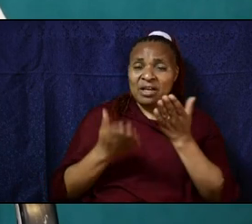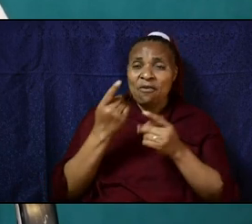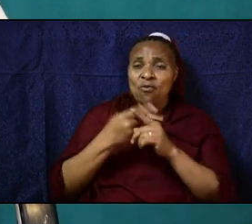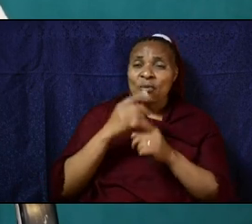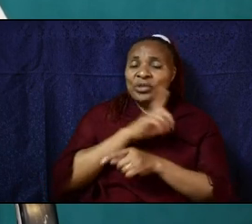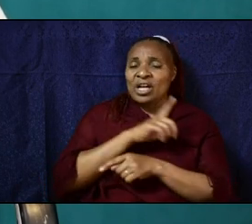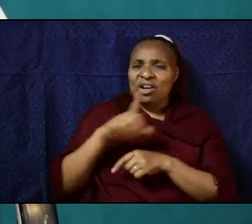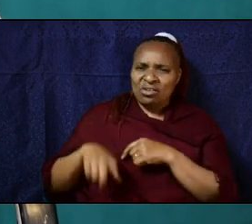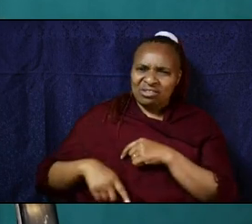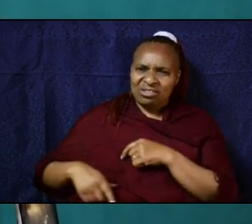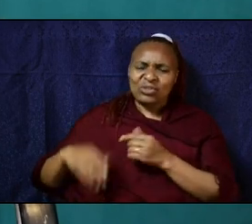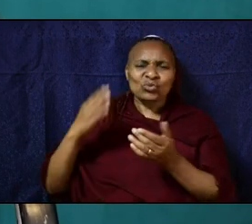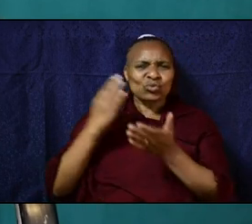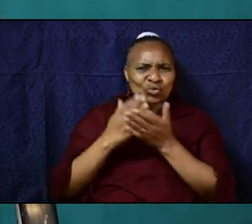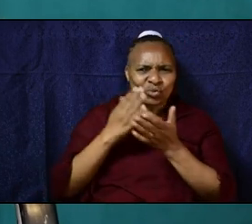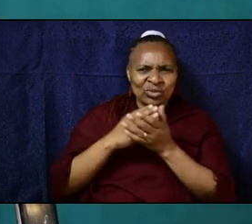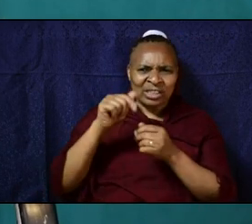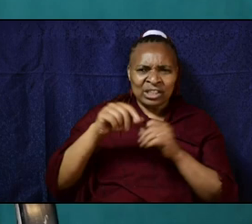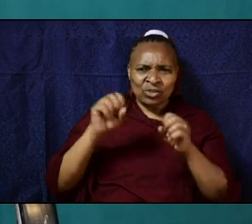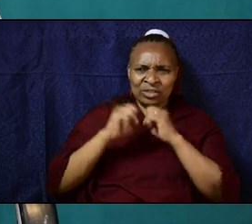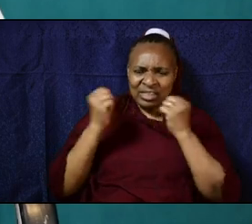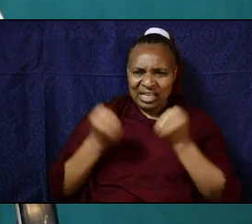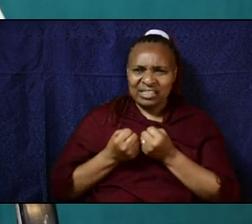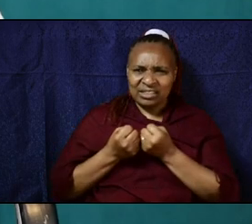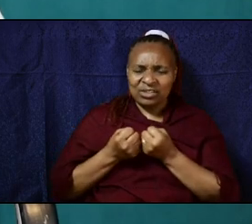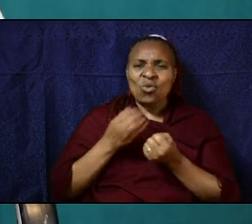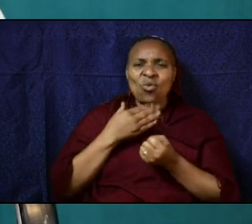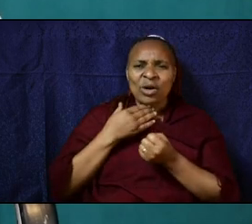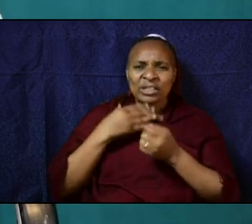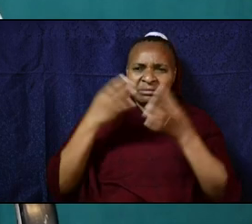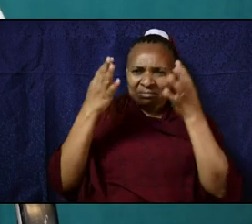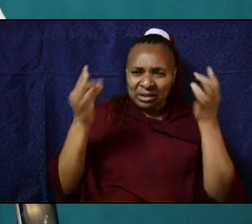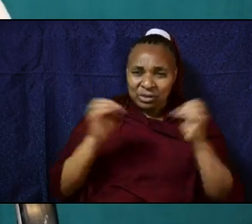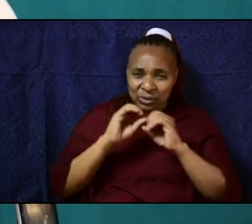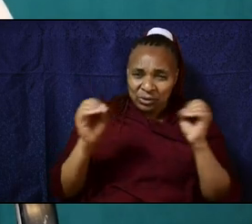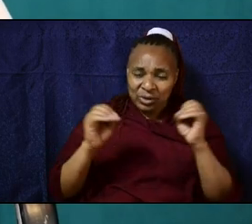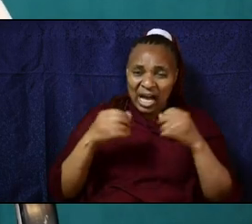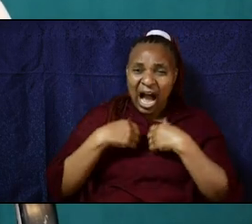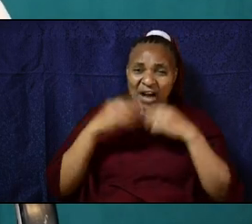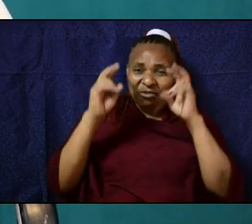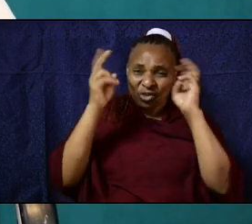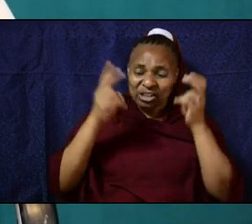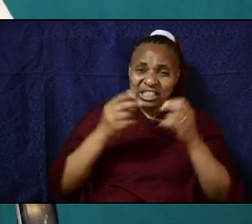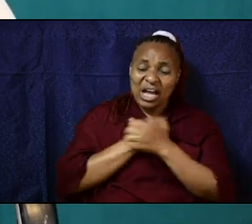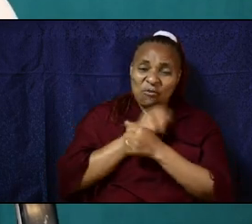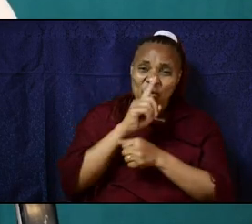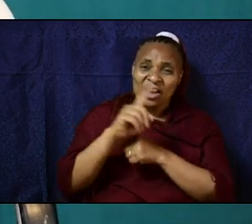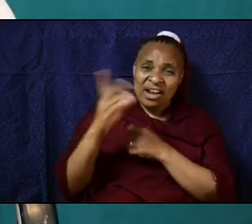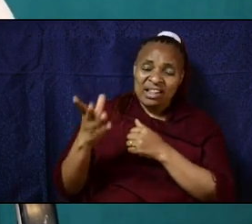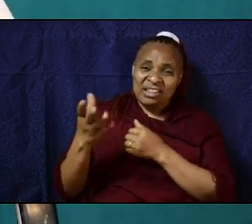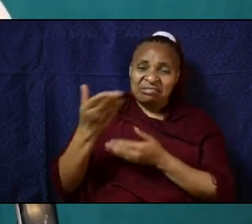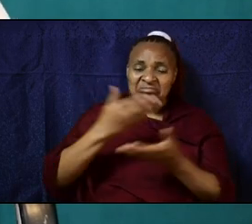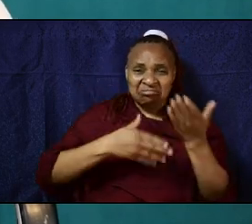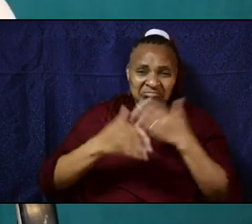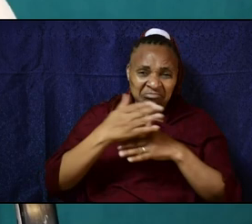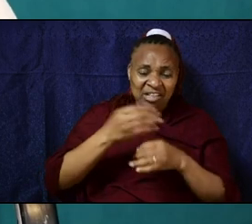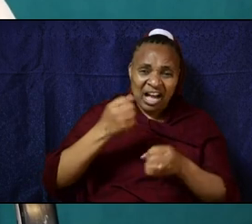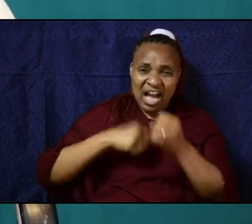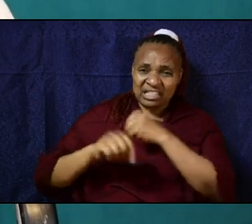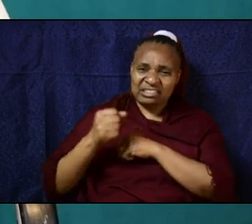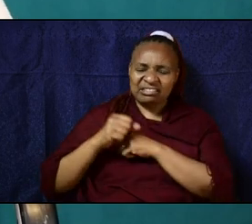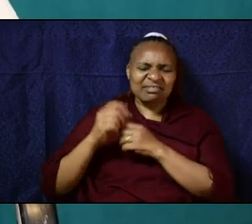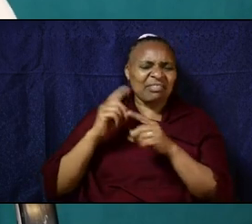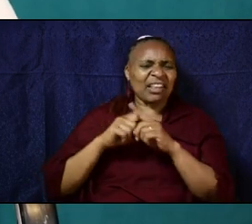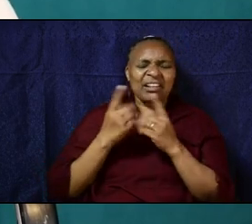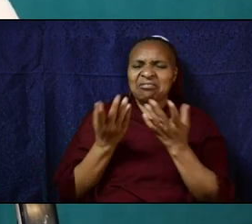Lord. So definitely, in this society, people don't really want to get married. If you have the contents, you love each other, and engage in certain acts,